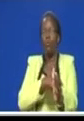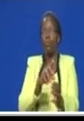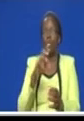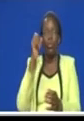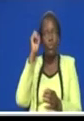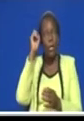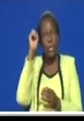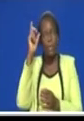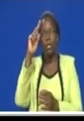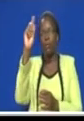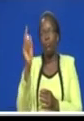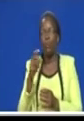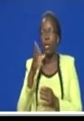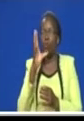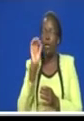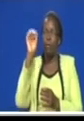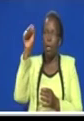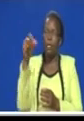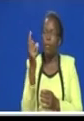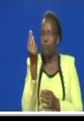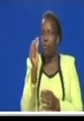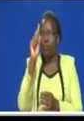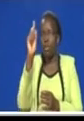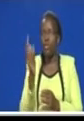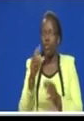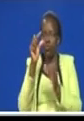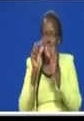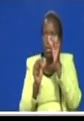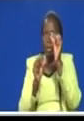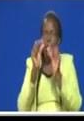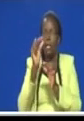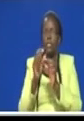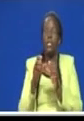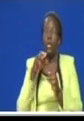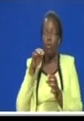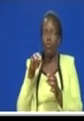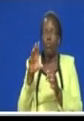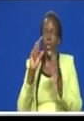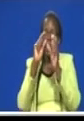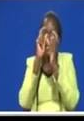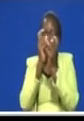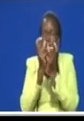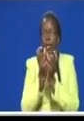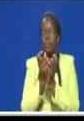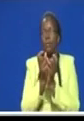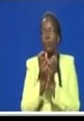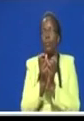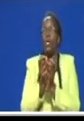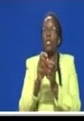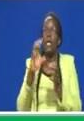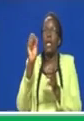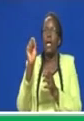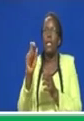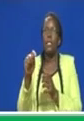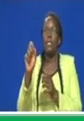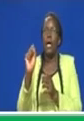few questions to test your comprehension of the poem or the text itself. Then style.